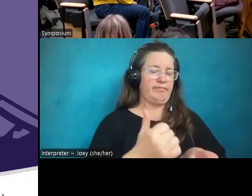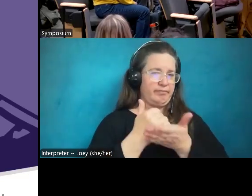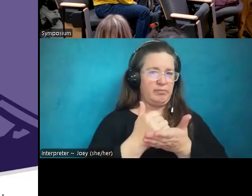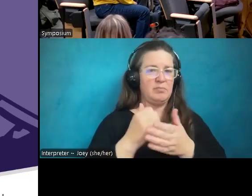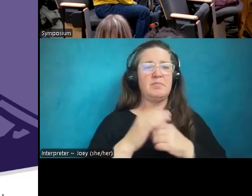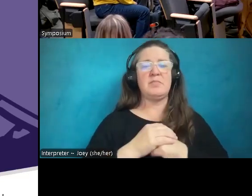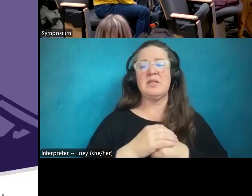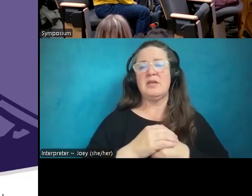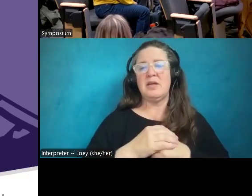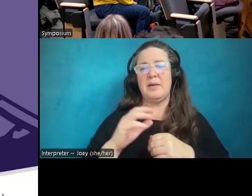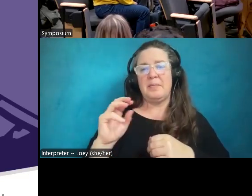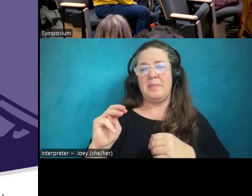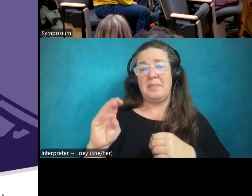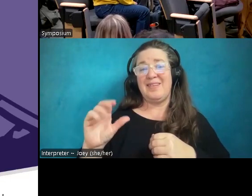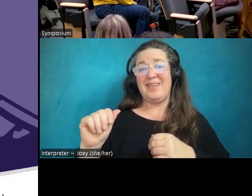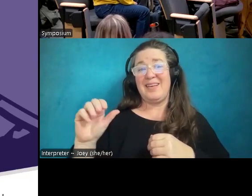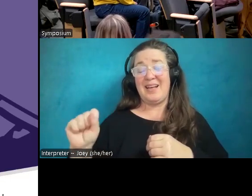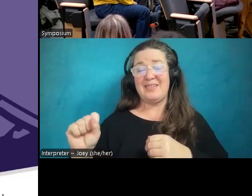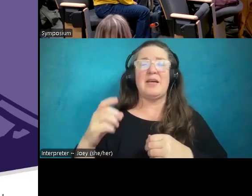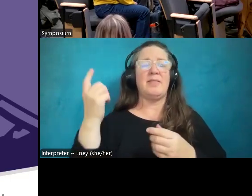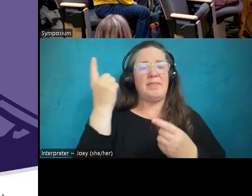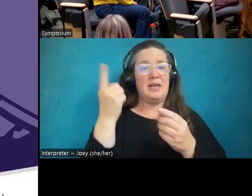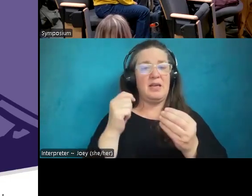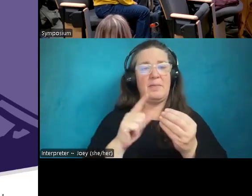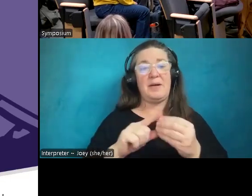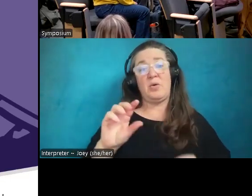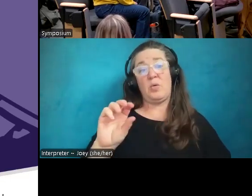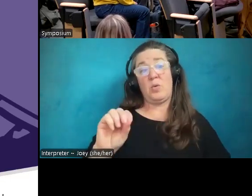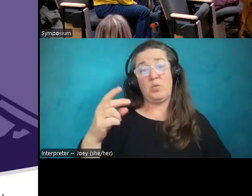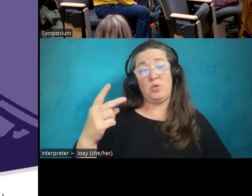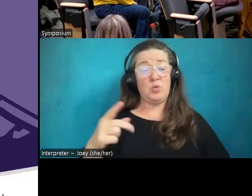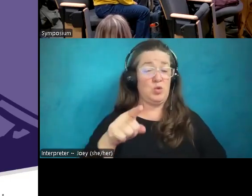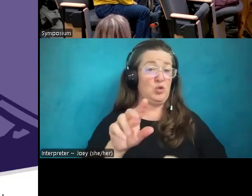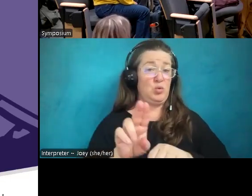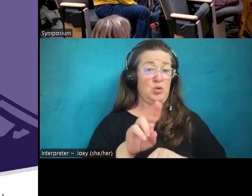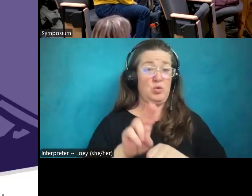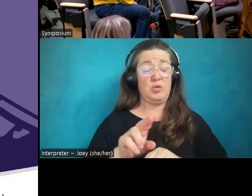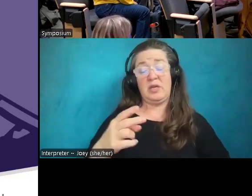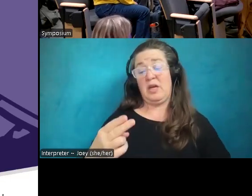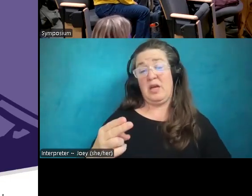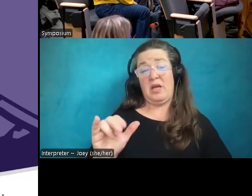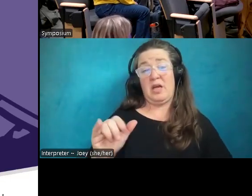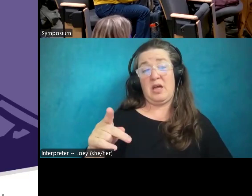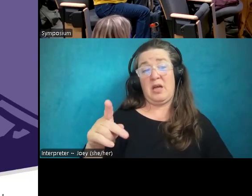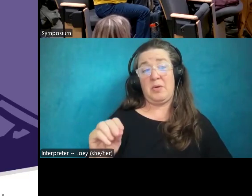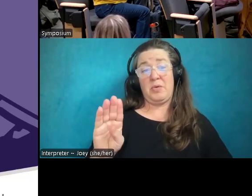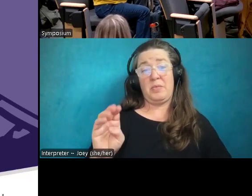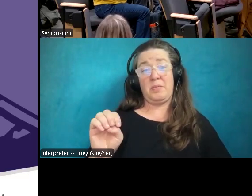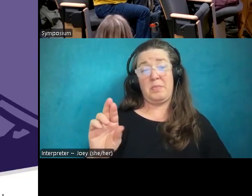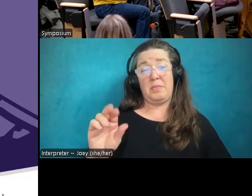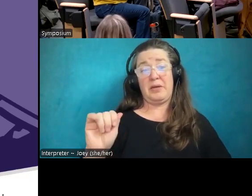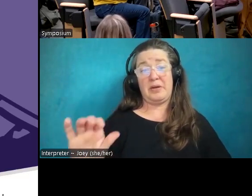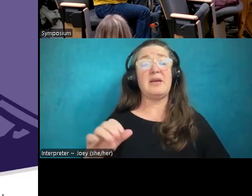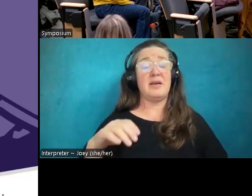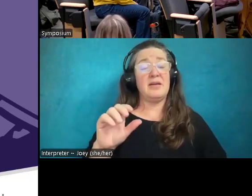and oxygenation. Do you use hyperbaric soft chamber to facilitate progress